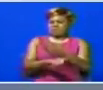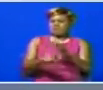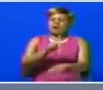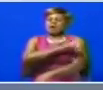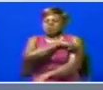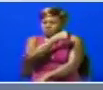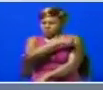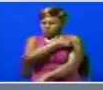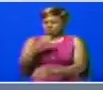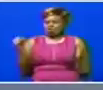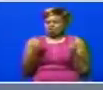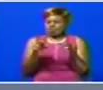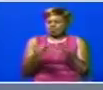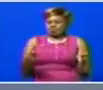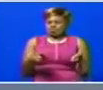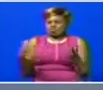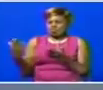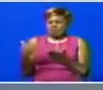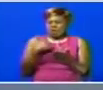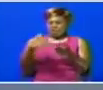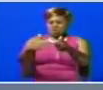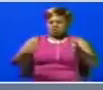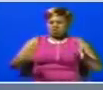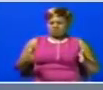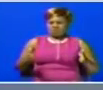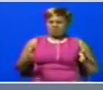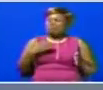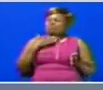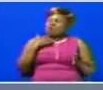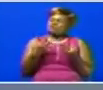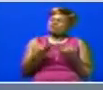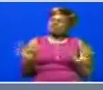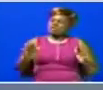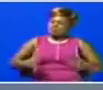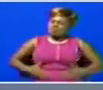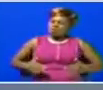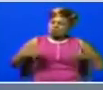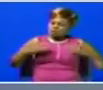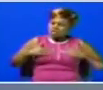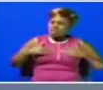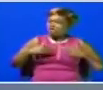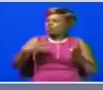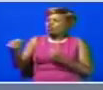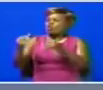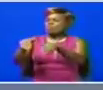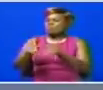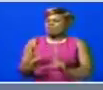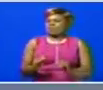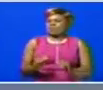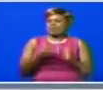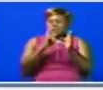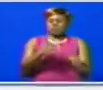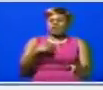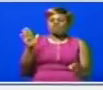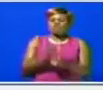Nazareth Hospital mortuary, carrying a casket and calling for the release of a body for burial. Caroline B. has